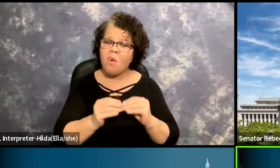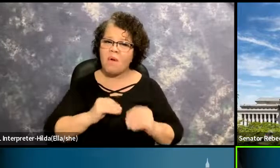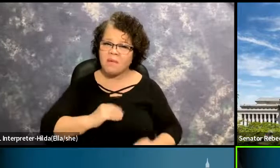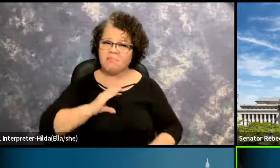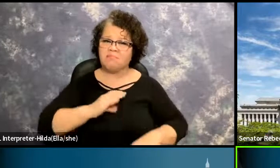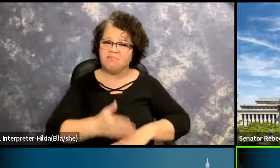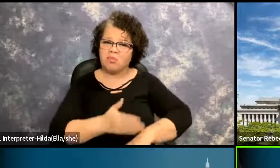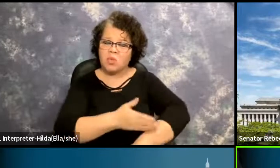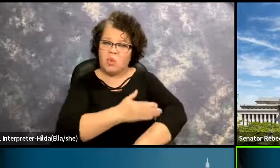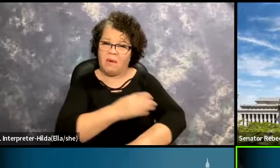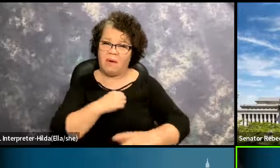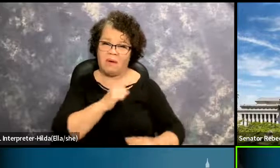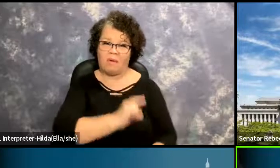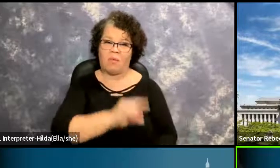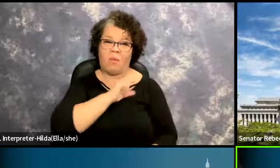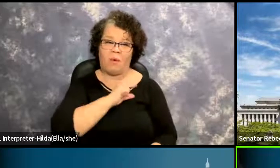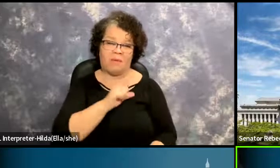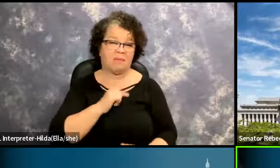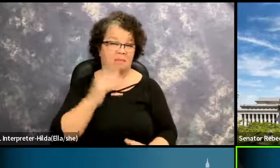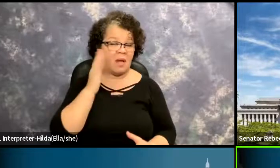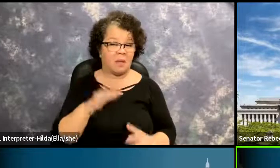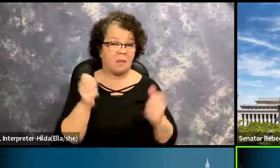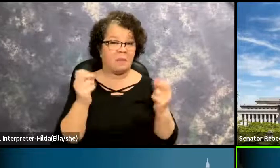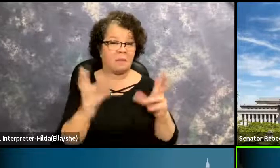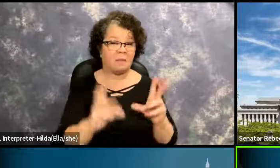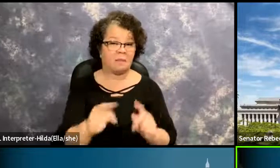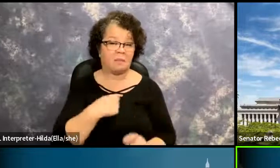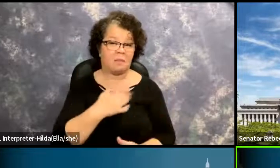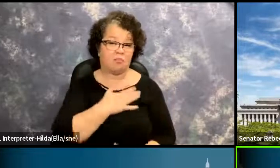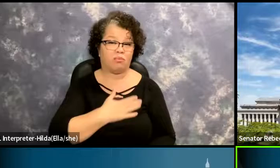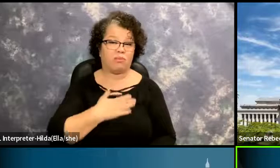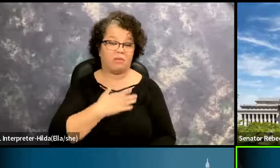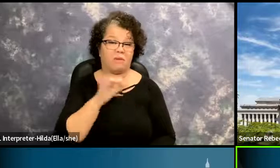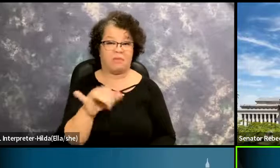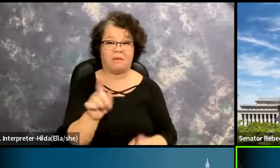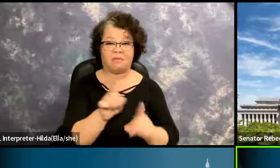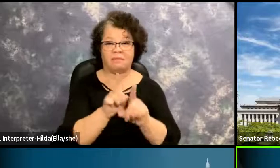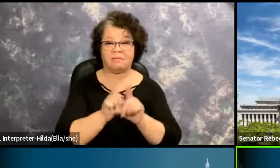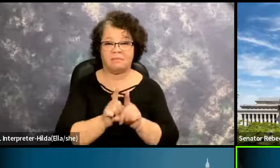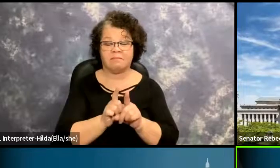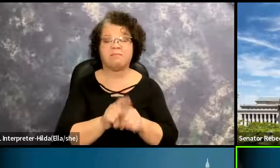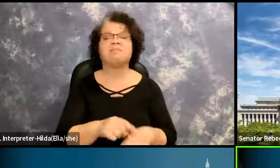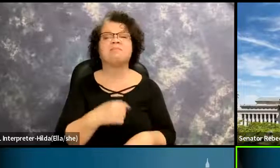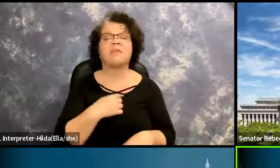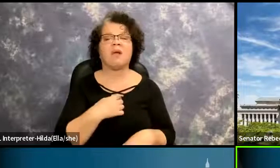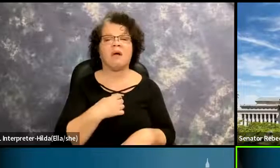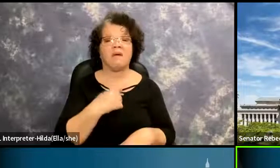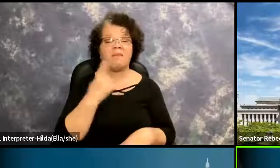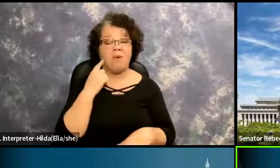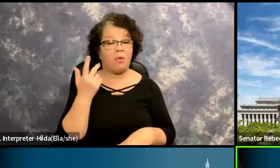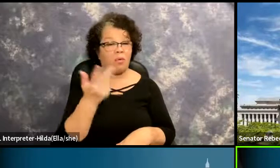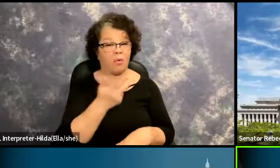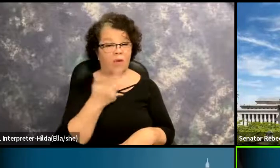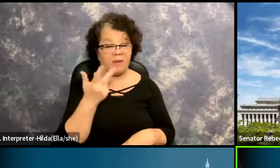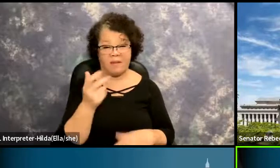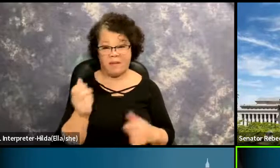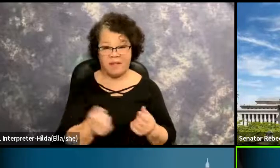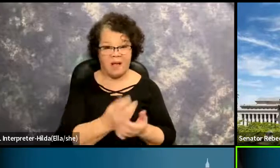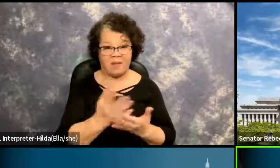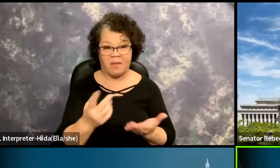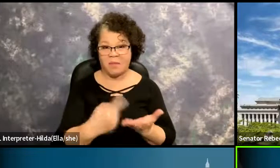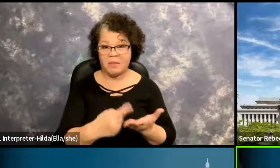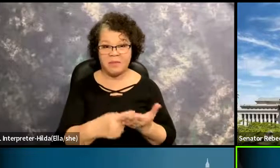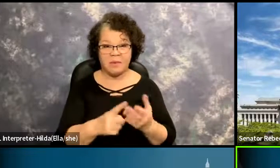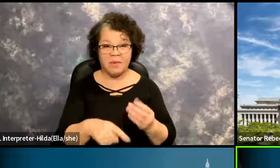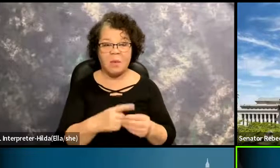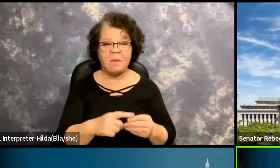neighbors appreciate. So I'm excited about more options there as well. And I know for all three of us, everything we have spoken to is just the